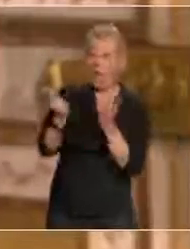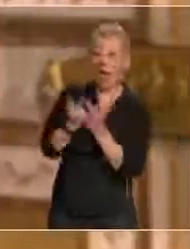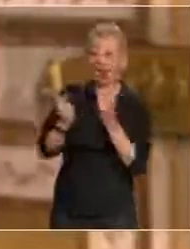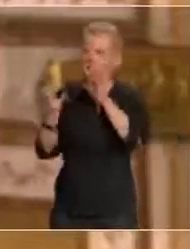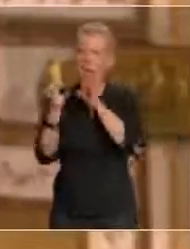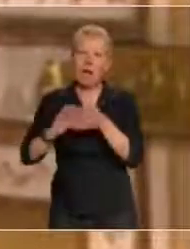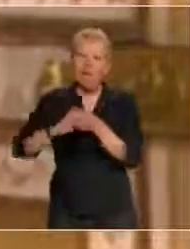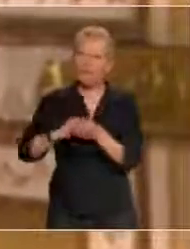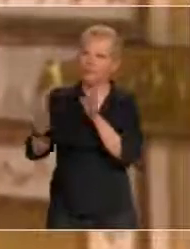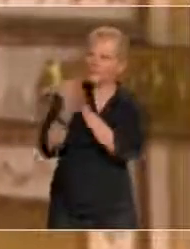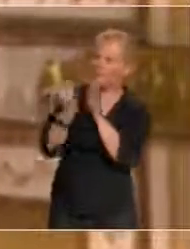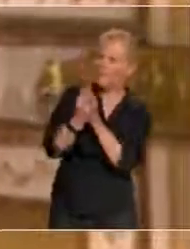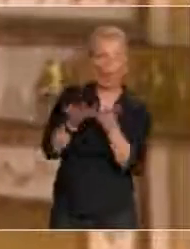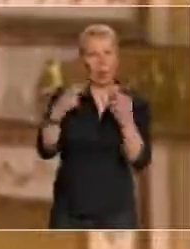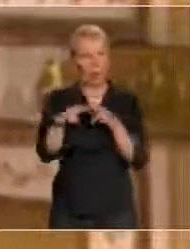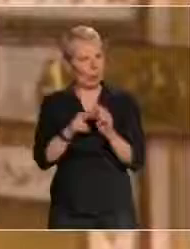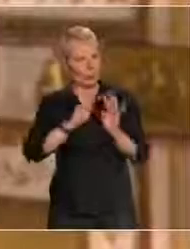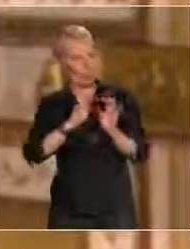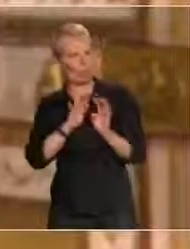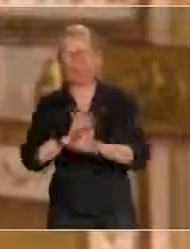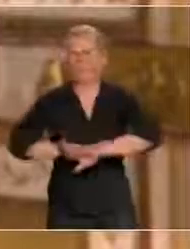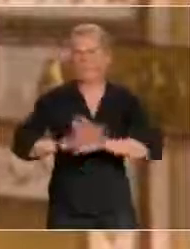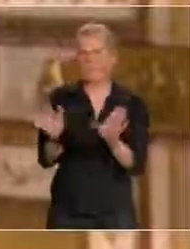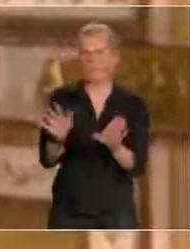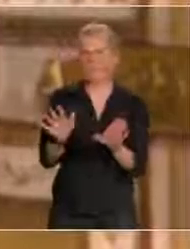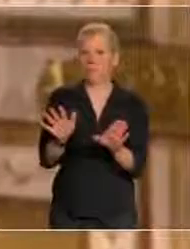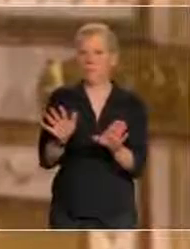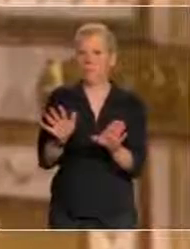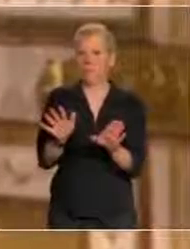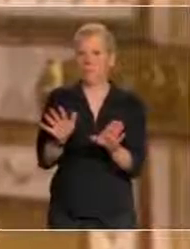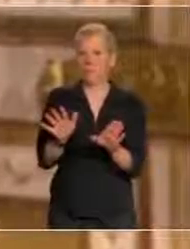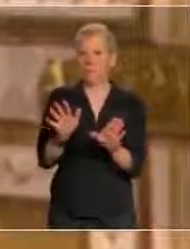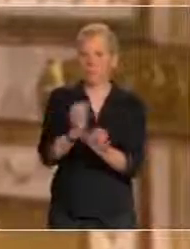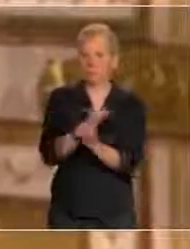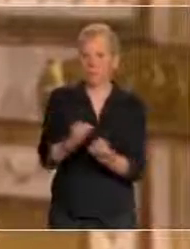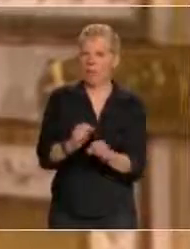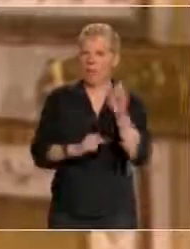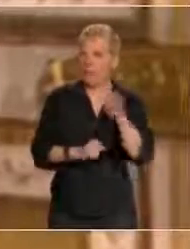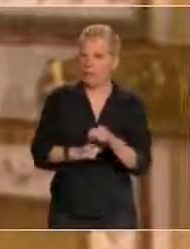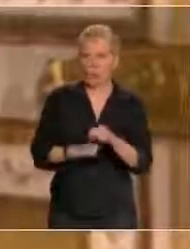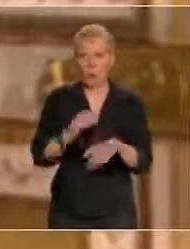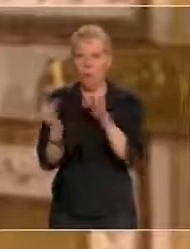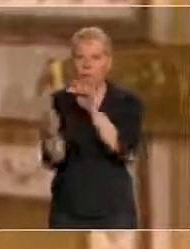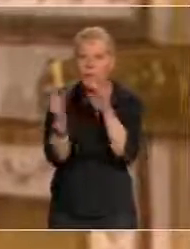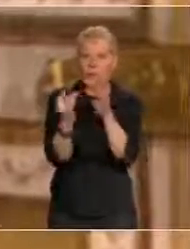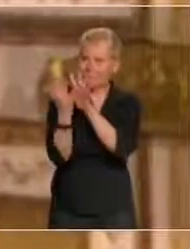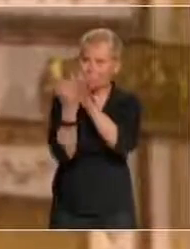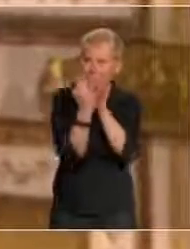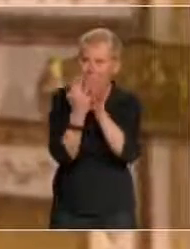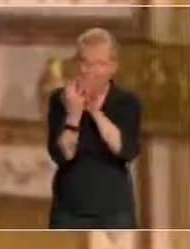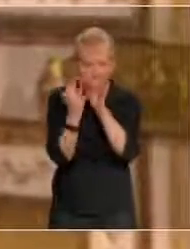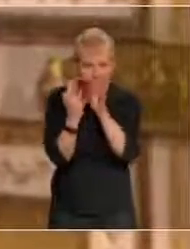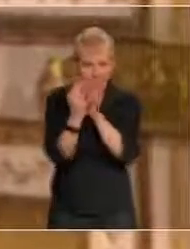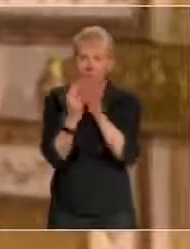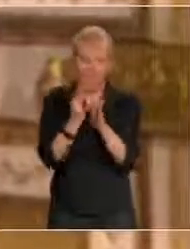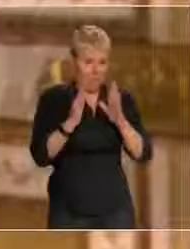no longer be allowed. To wander around and meet your friends in the park or in the street will no longer be possible. So we're